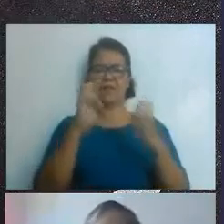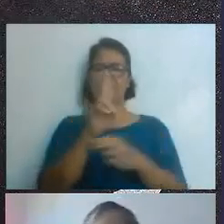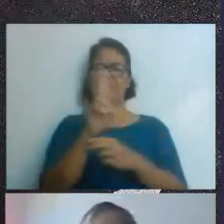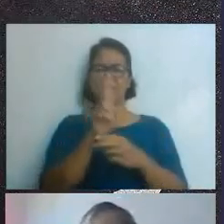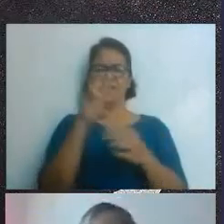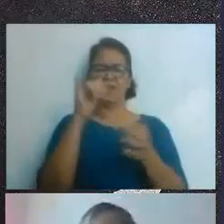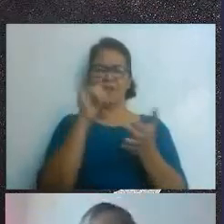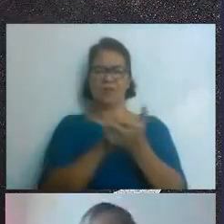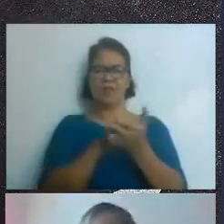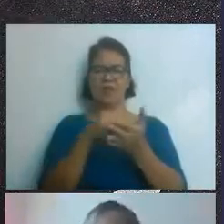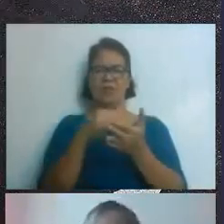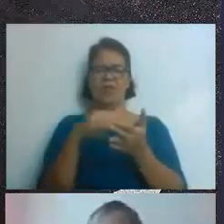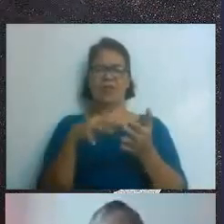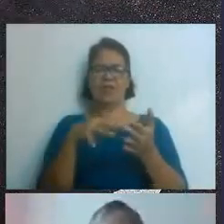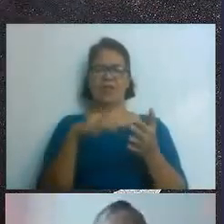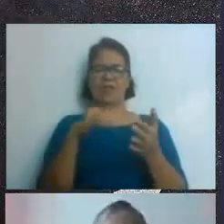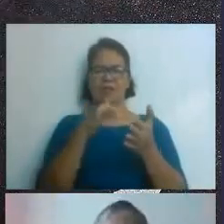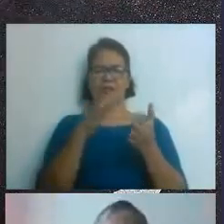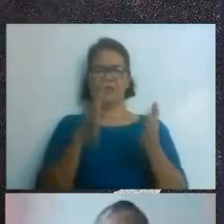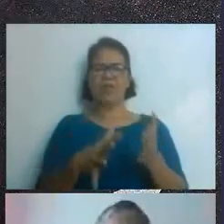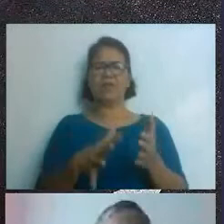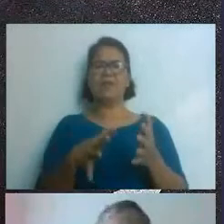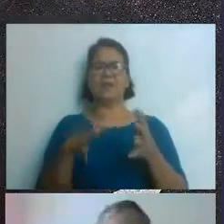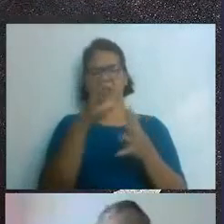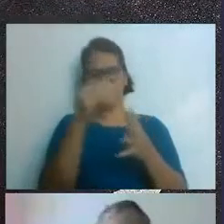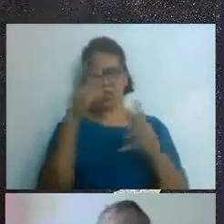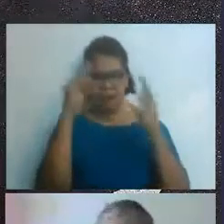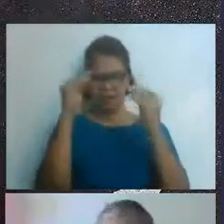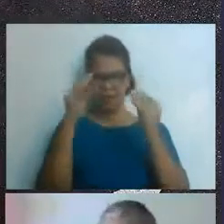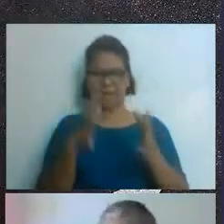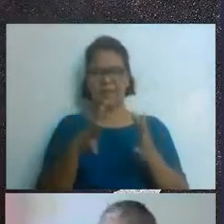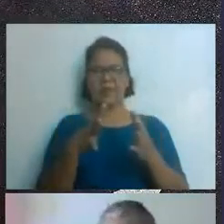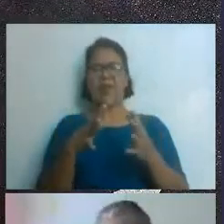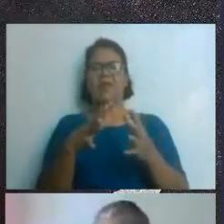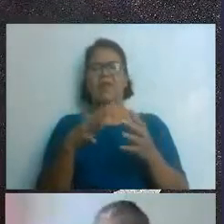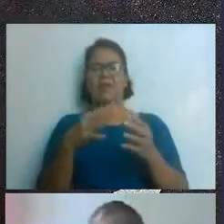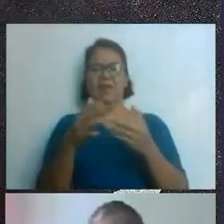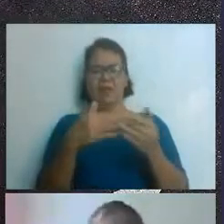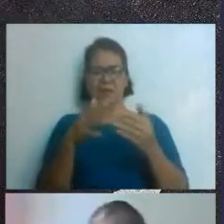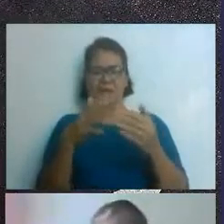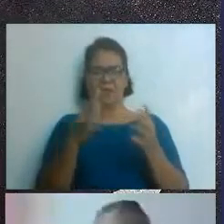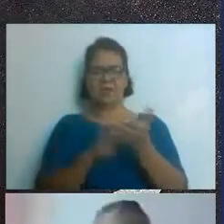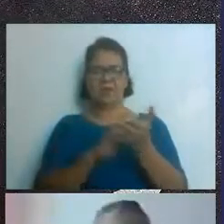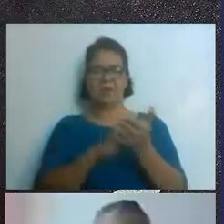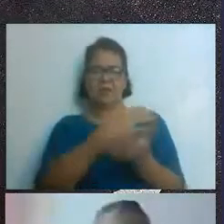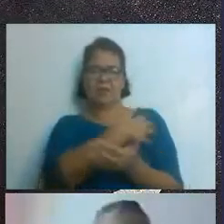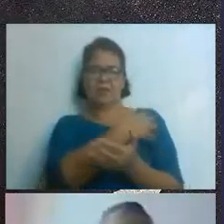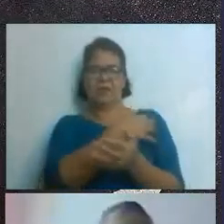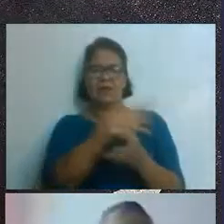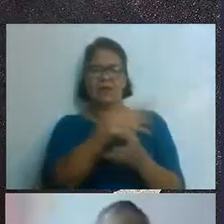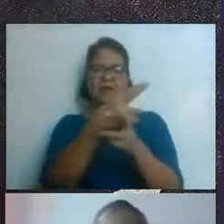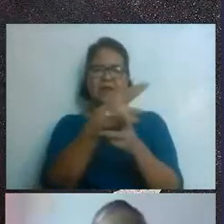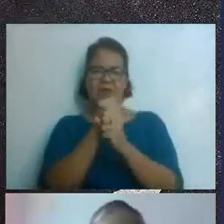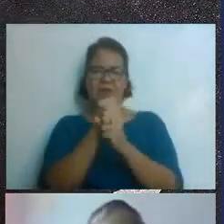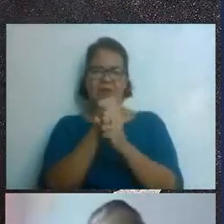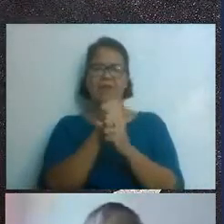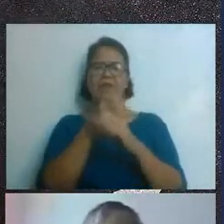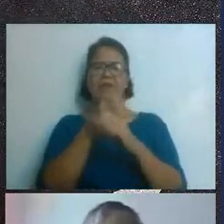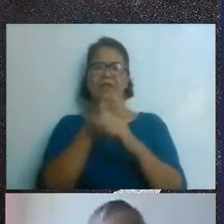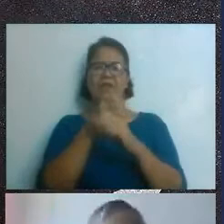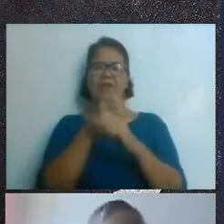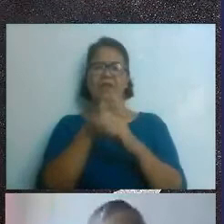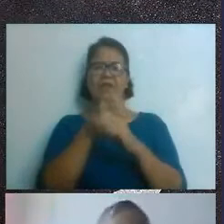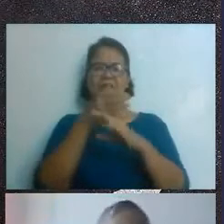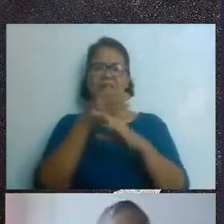our fellow teachers and even the school officials will be safe. And after that, I'll share a few